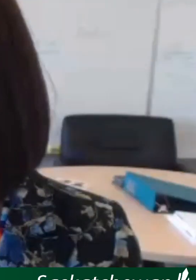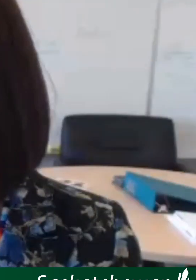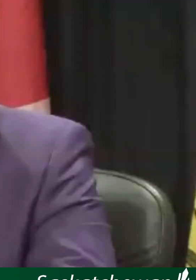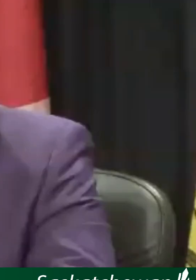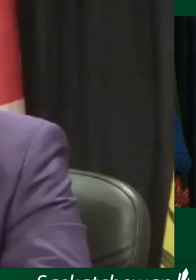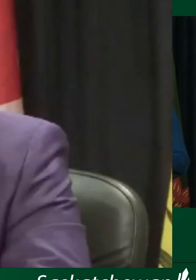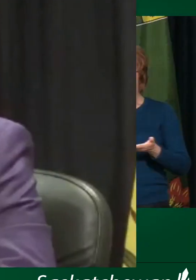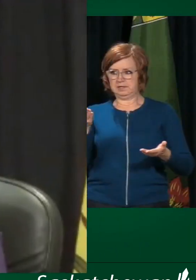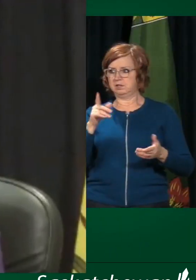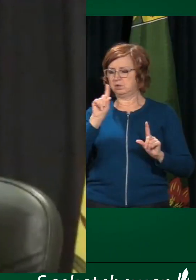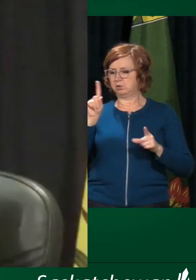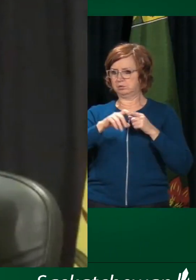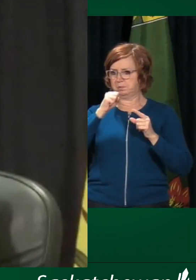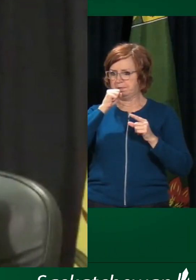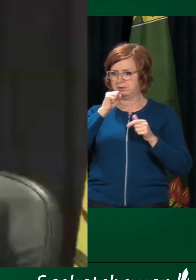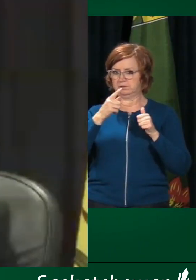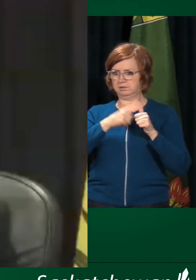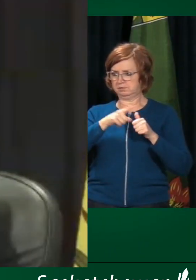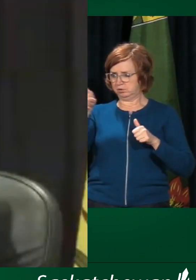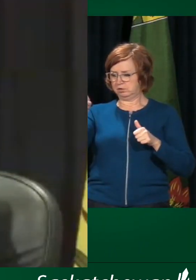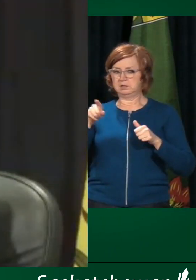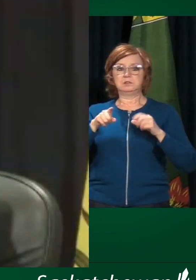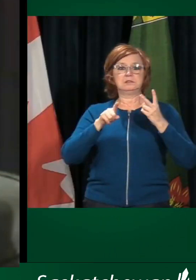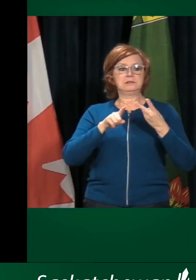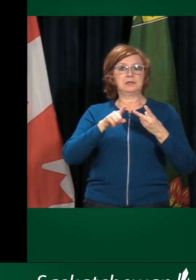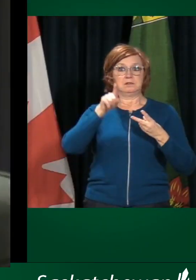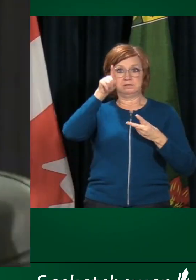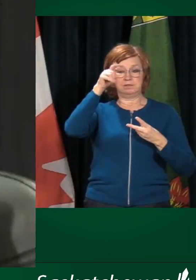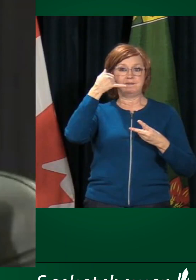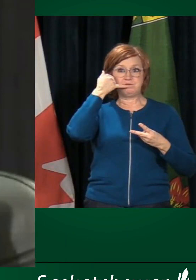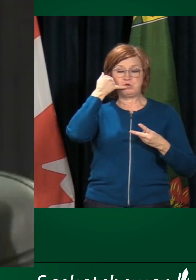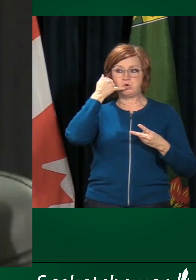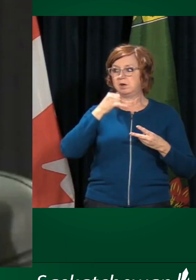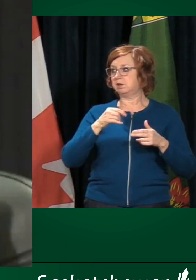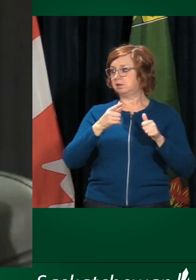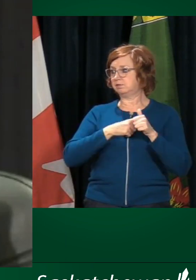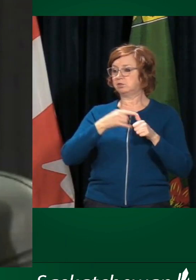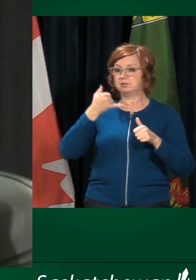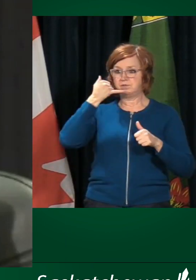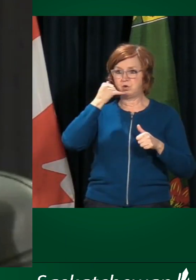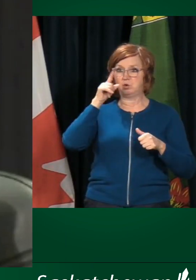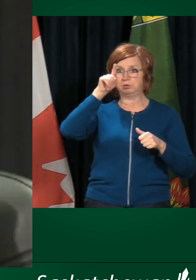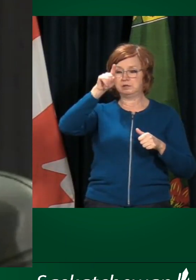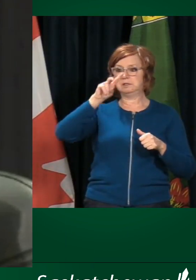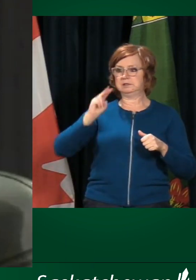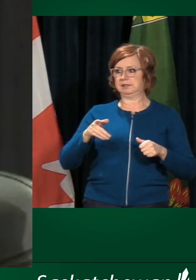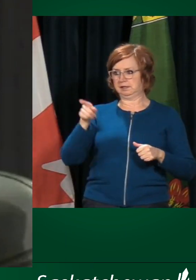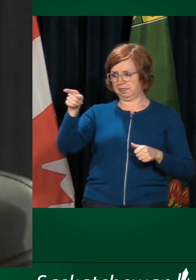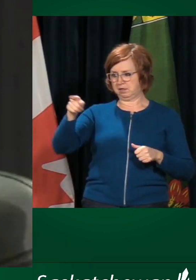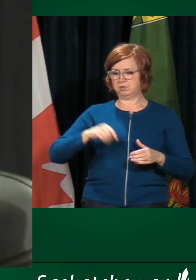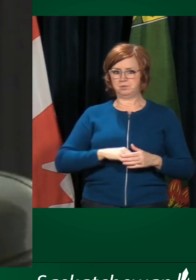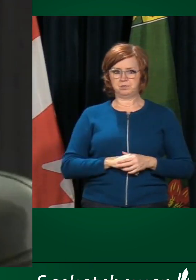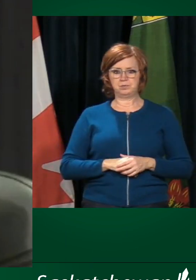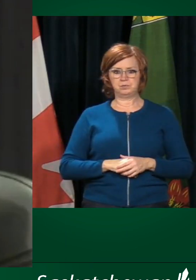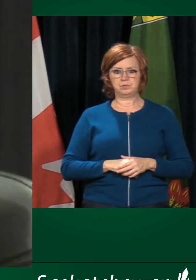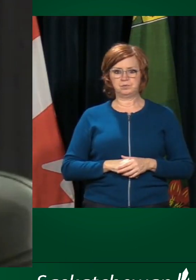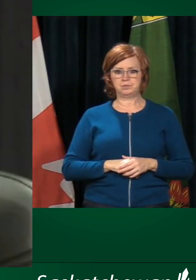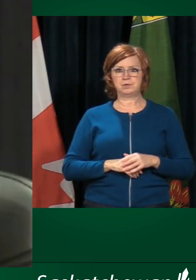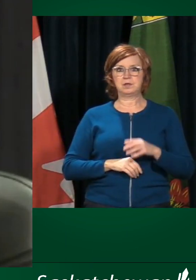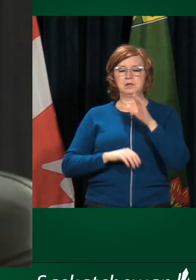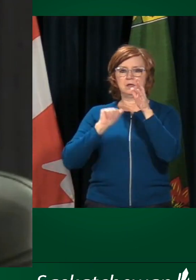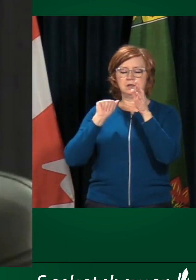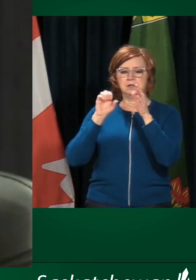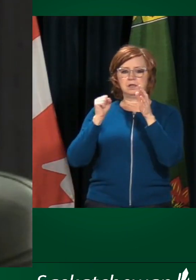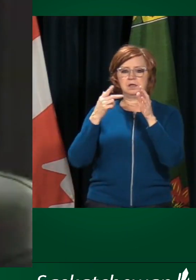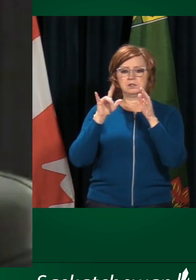questions, please step up to the microphone. We also have folks on the line as well. Maybe we'll start with a question on the line to begin, please. We have